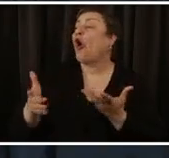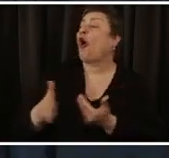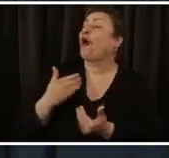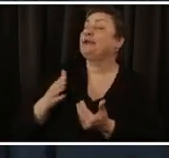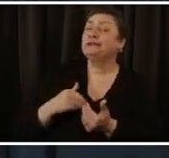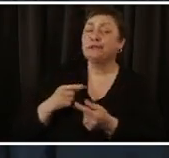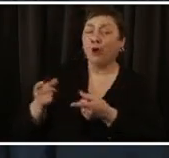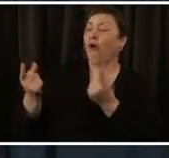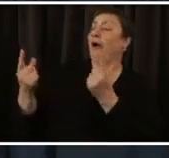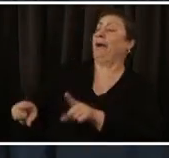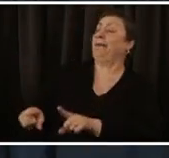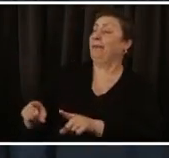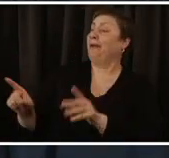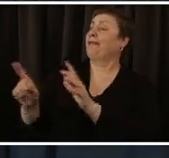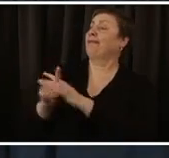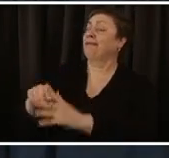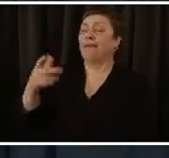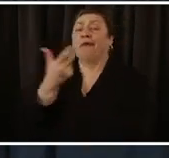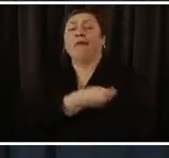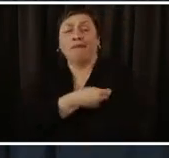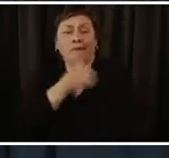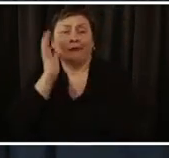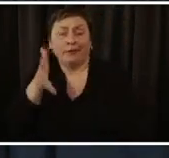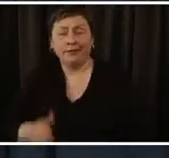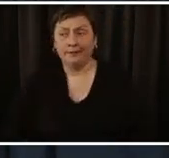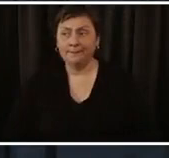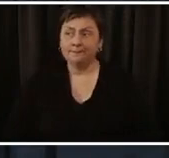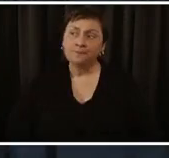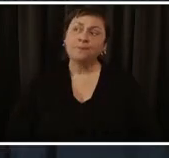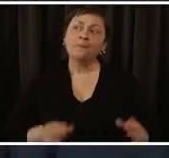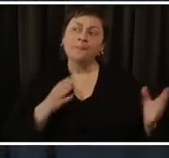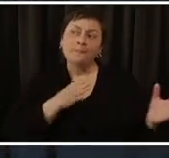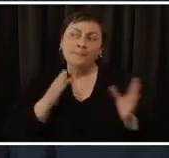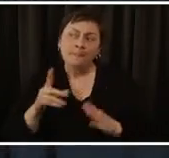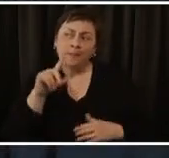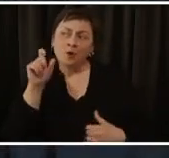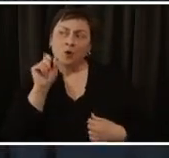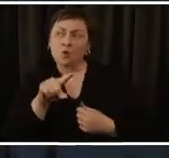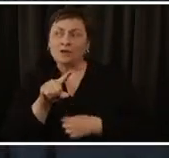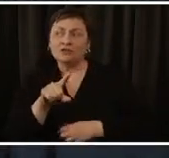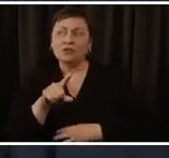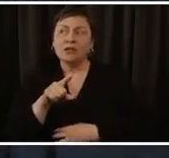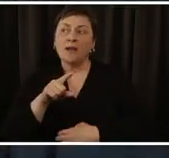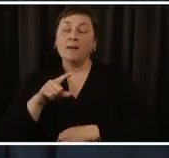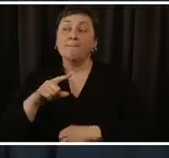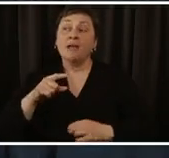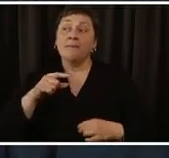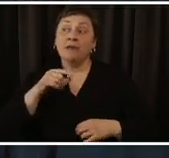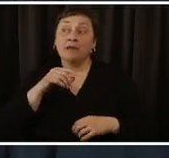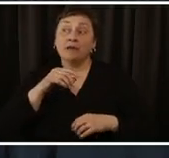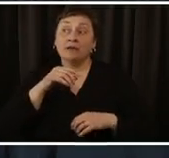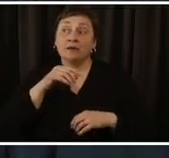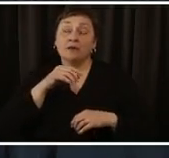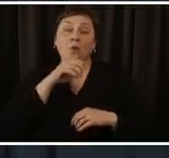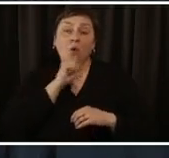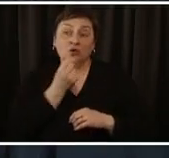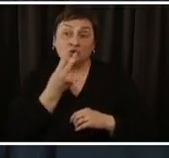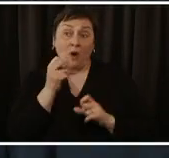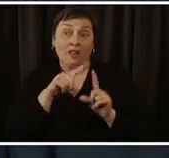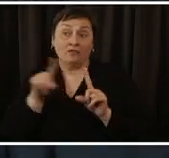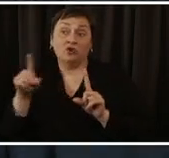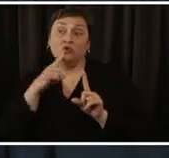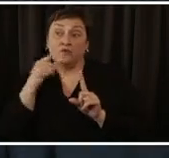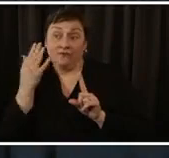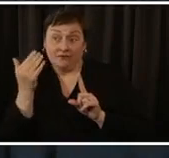15 is the idea that they would get their shots at their pediatricians, say, this summer. And then what about the kids under 12? Yeah. Those, so the